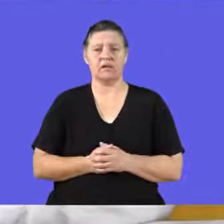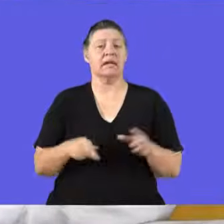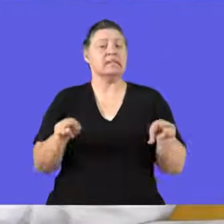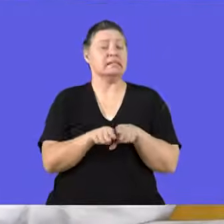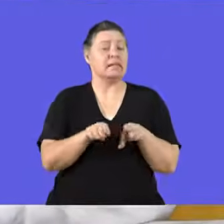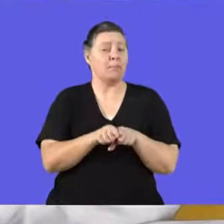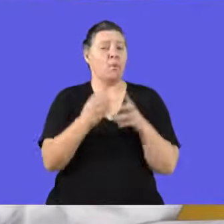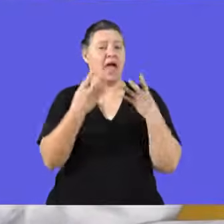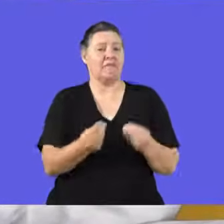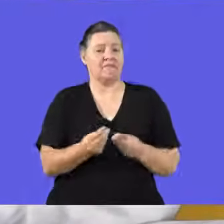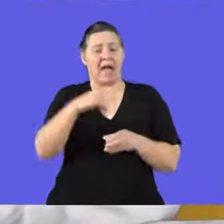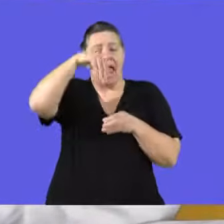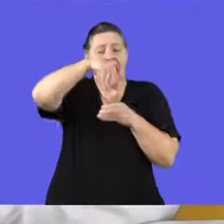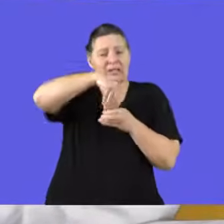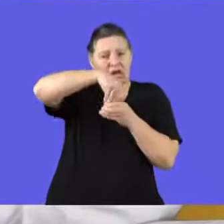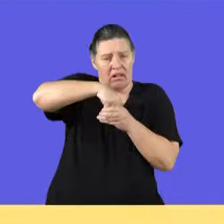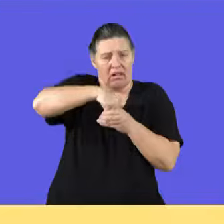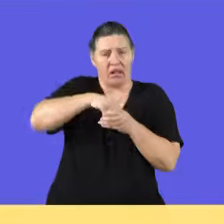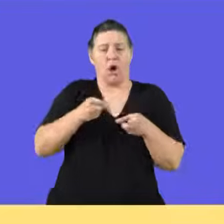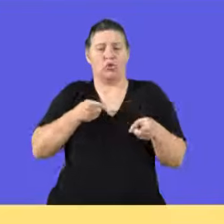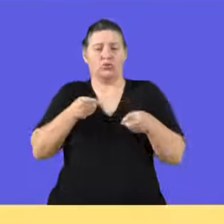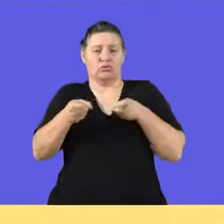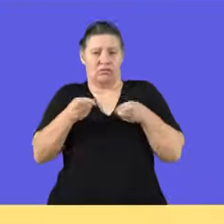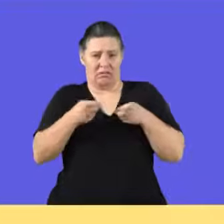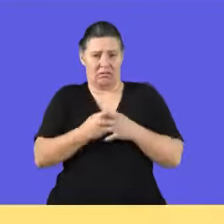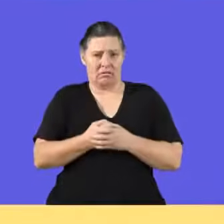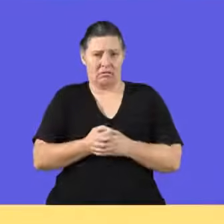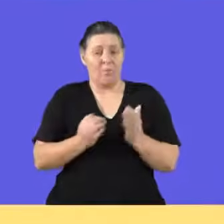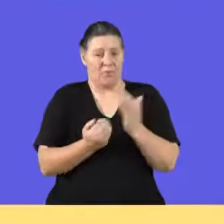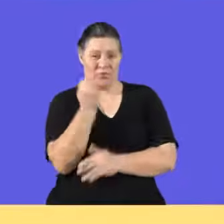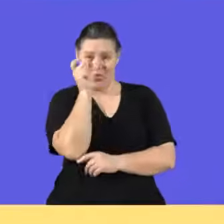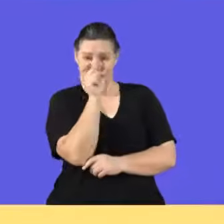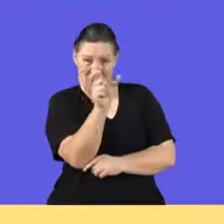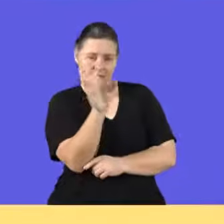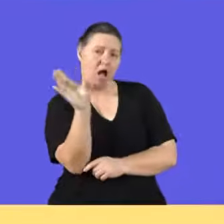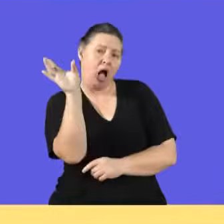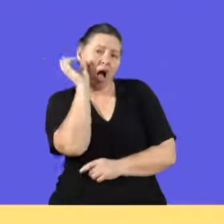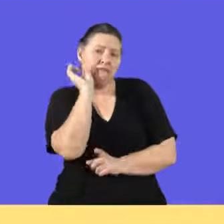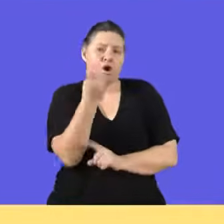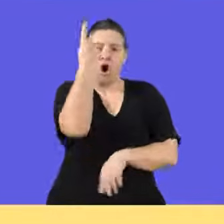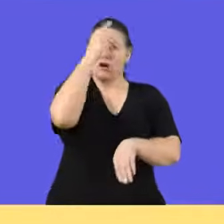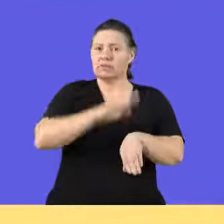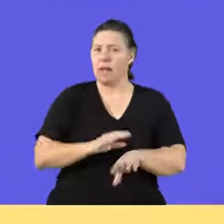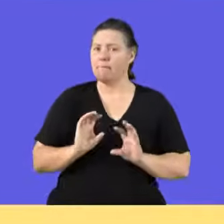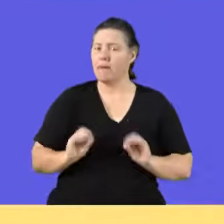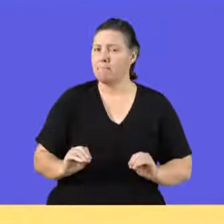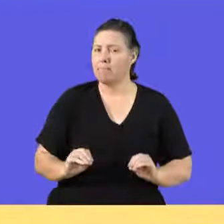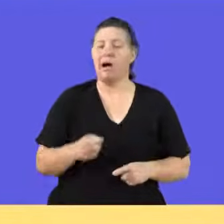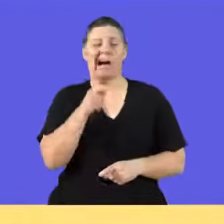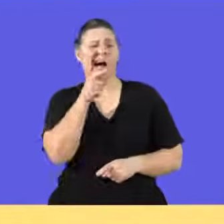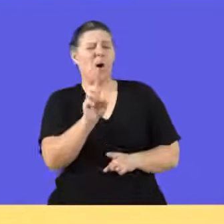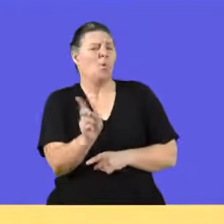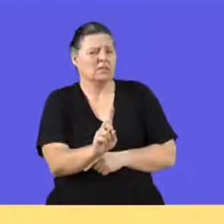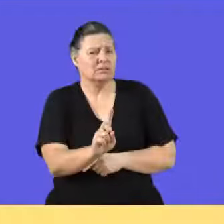behavior. Then we also have what we call internal control. This is one of the new words that you are hearing for the first